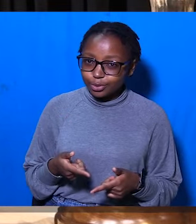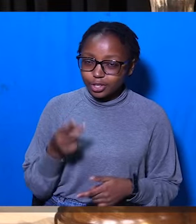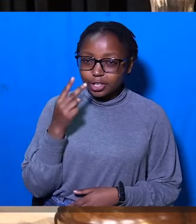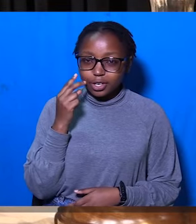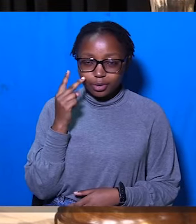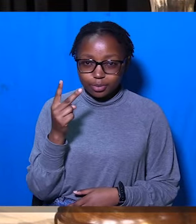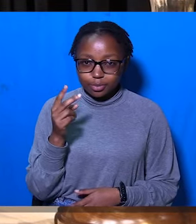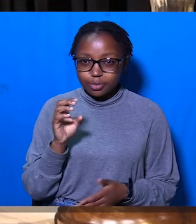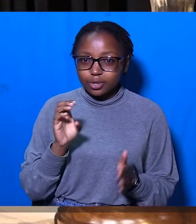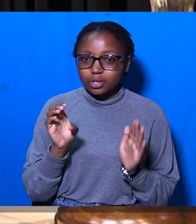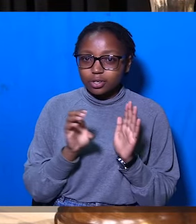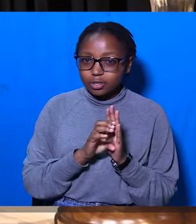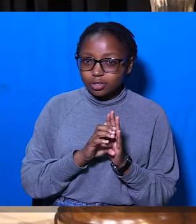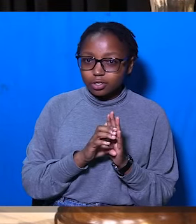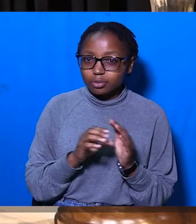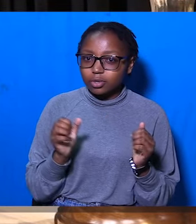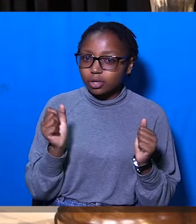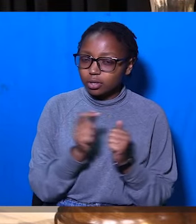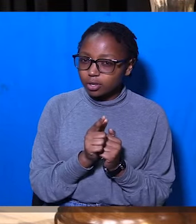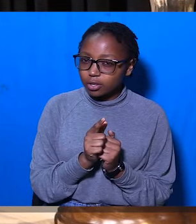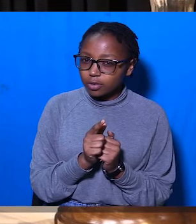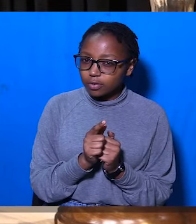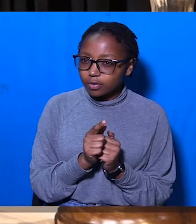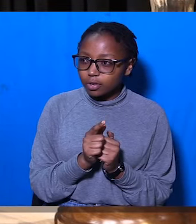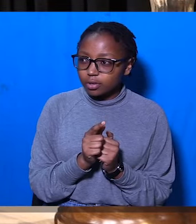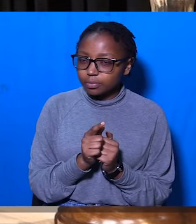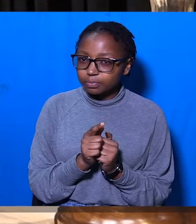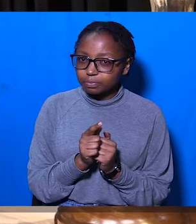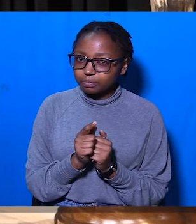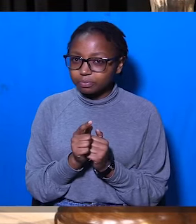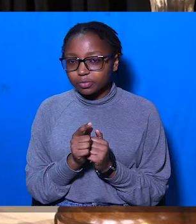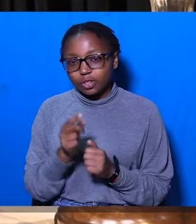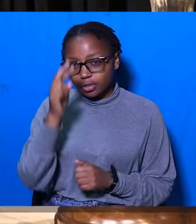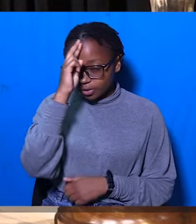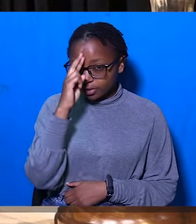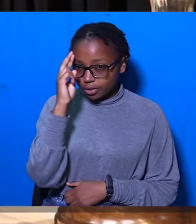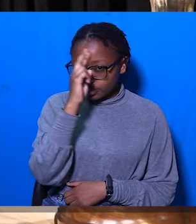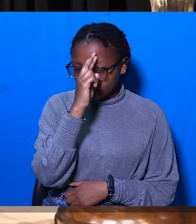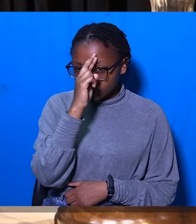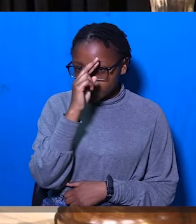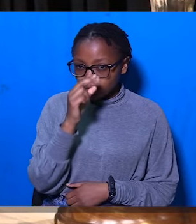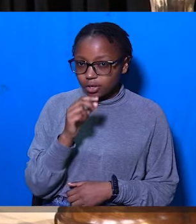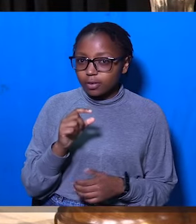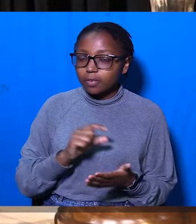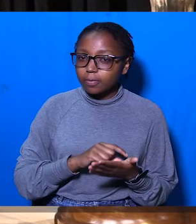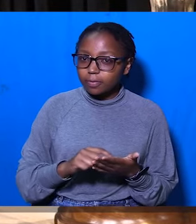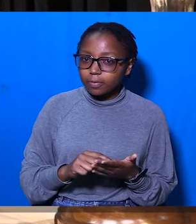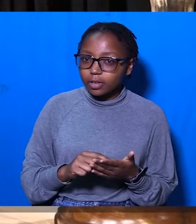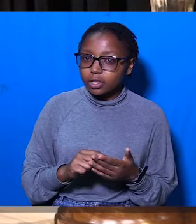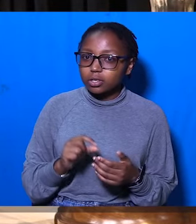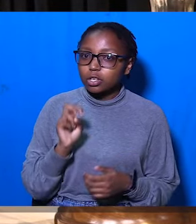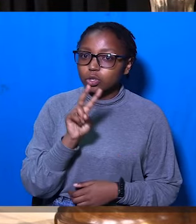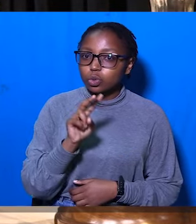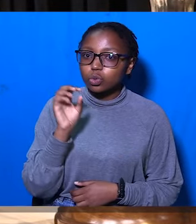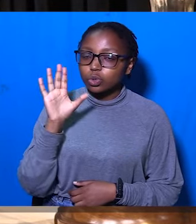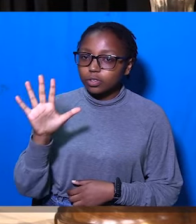verse 25 of the book of Romans. I'm going to read, beginning to read from verse 25. We're going to go all the way up to verse